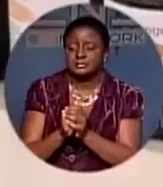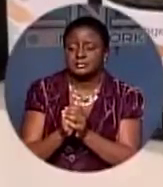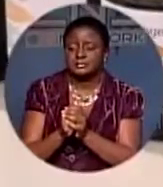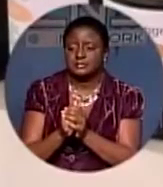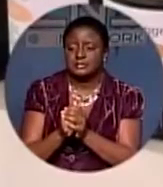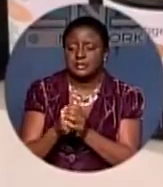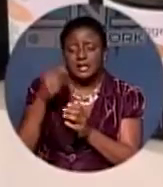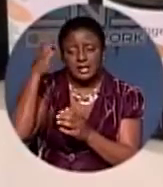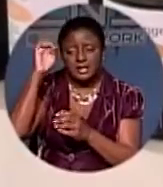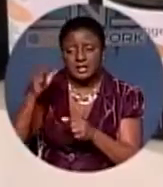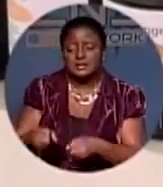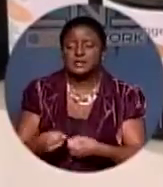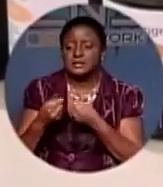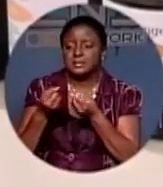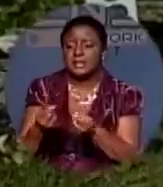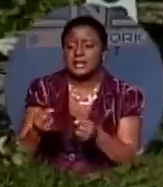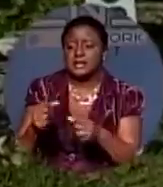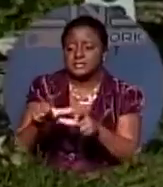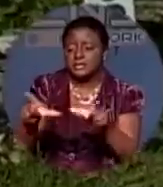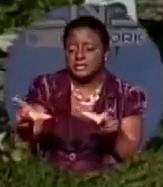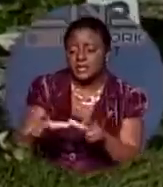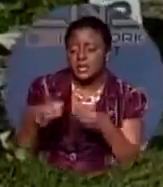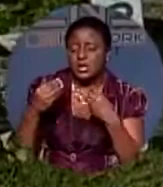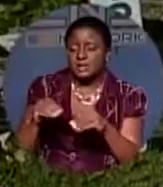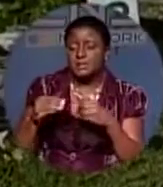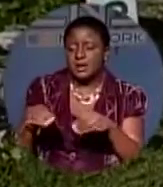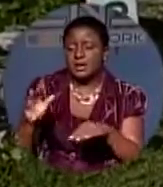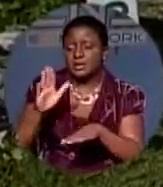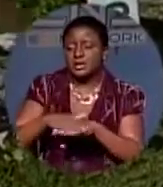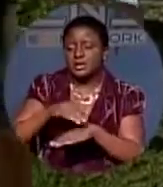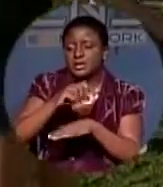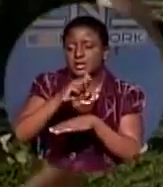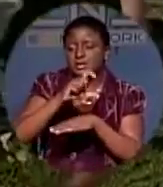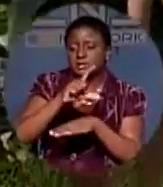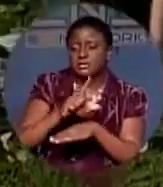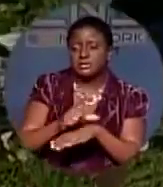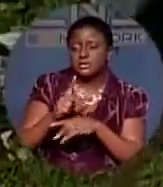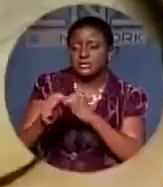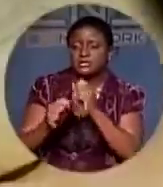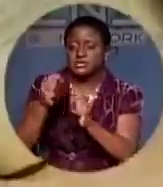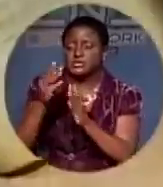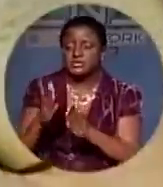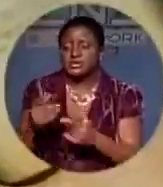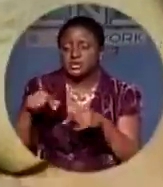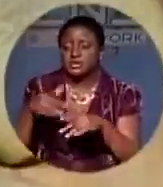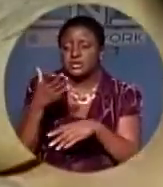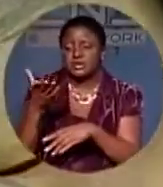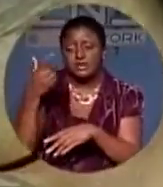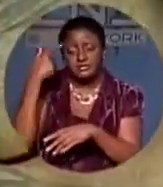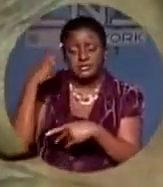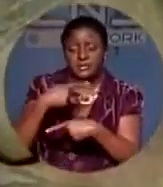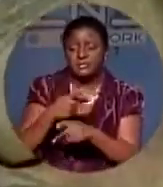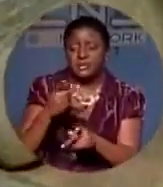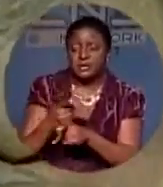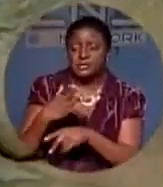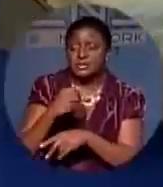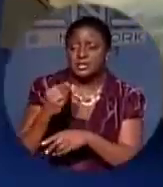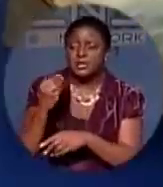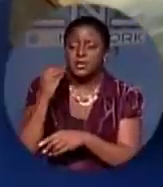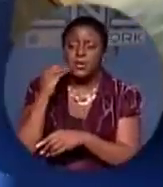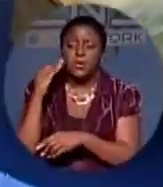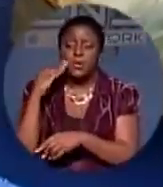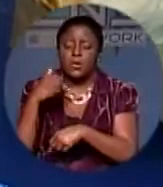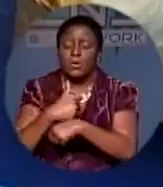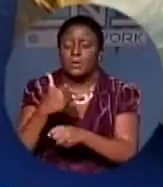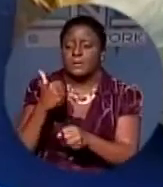local market on Eleuthera as well, tourists flock to the farm not only for produce, but for homemade breads made with